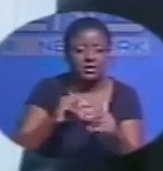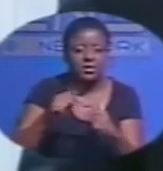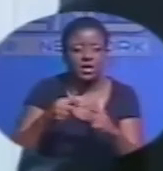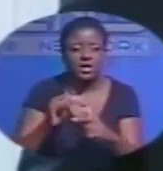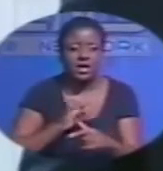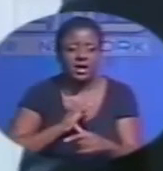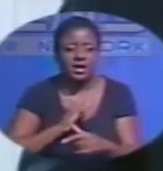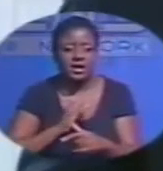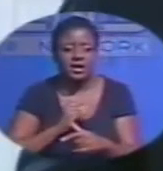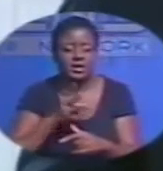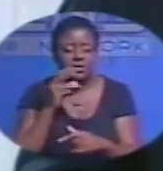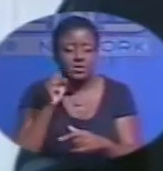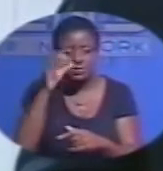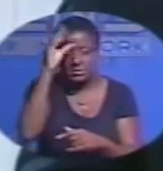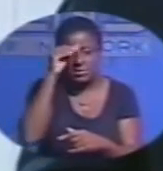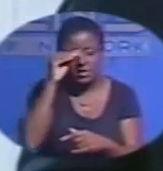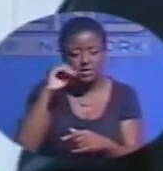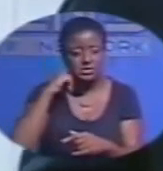on me.